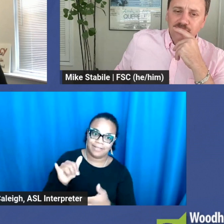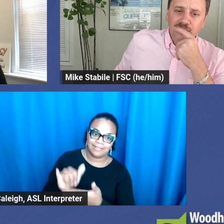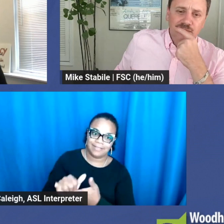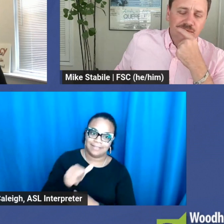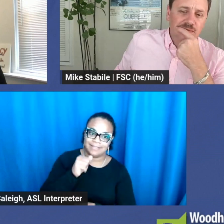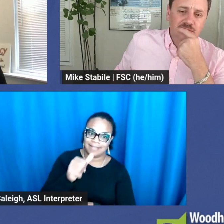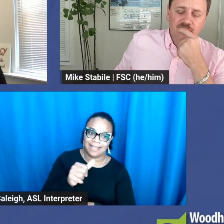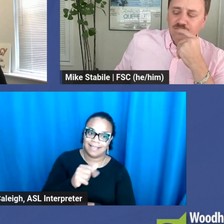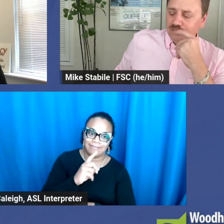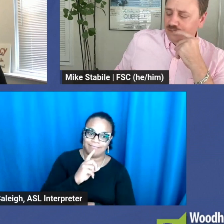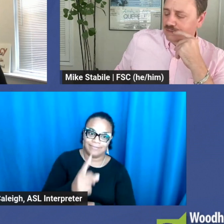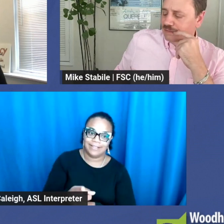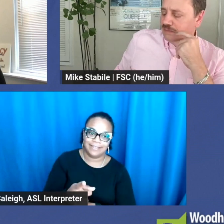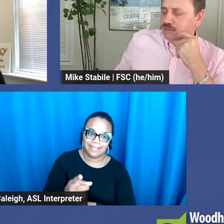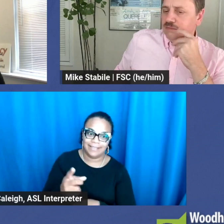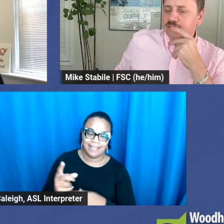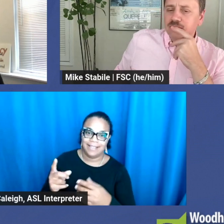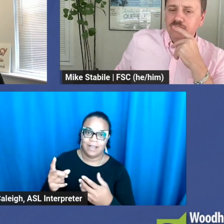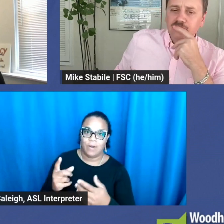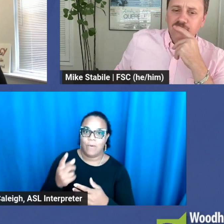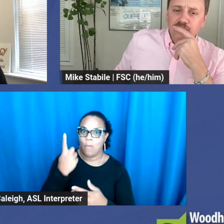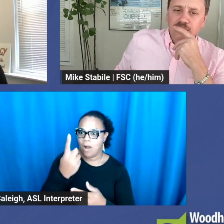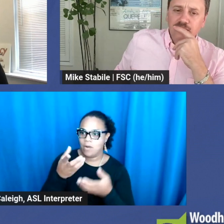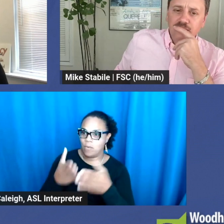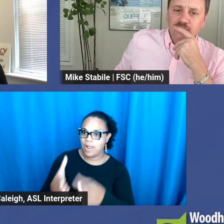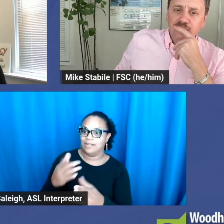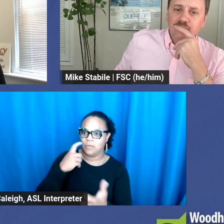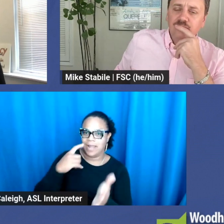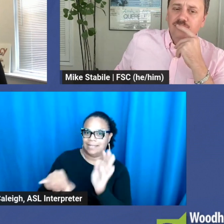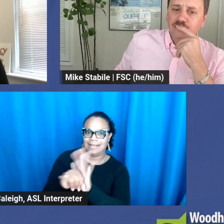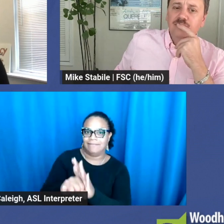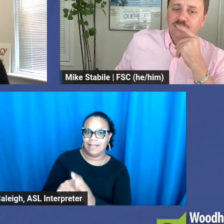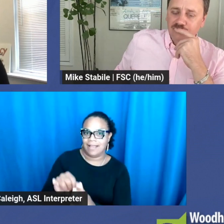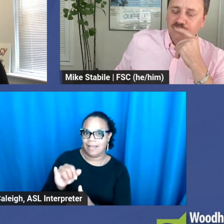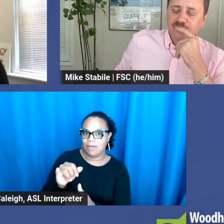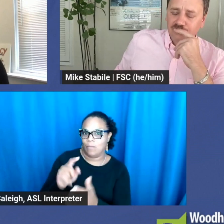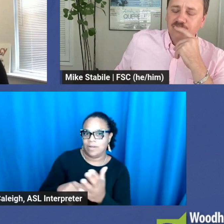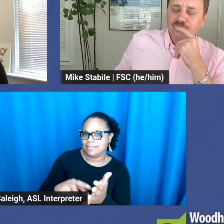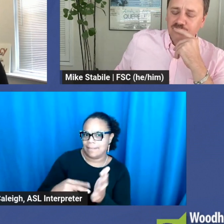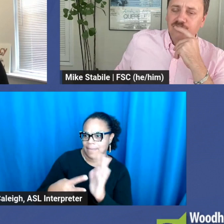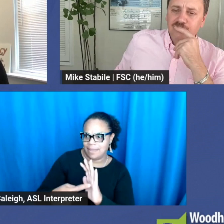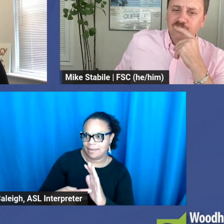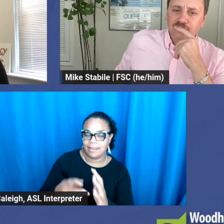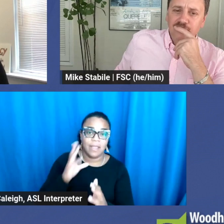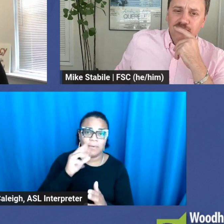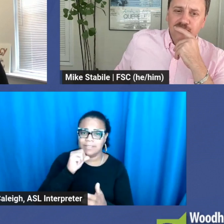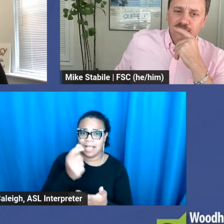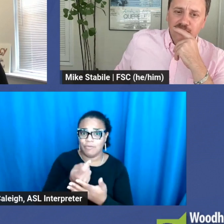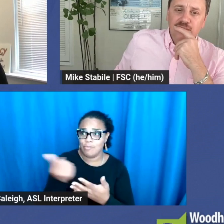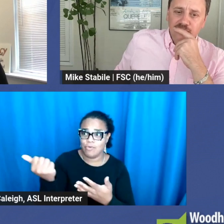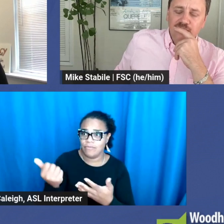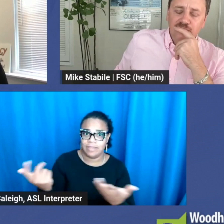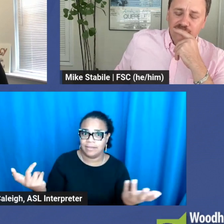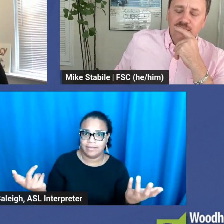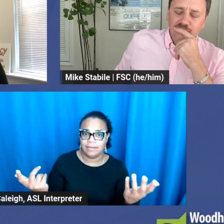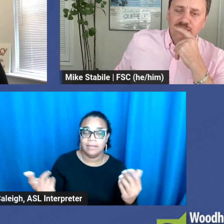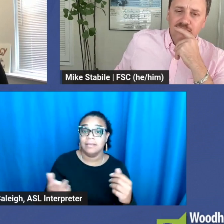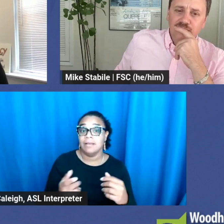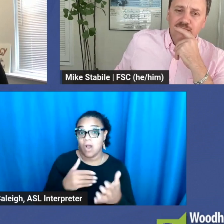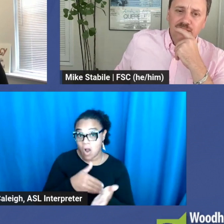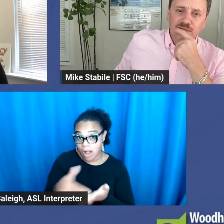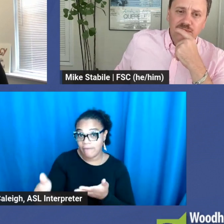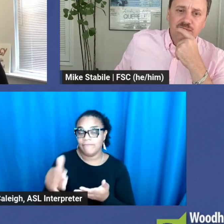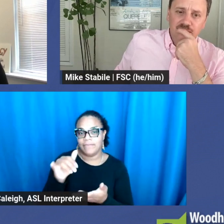objective, discrete thing to identify, will remove it from existence. But often it will have the adverse effect by letting